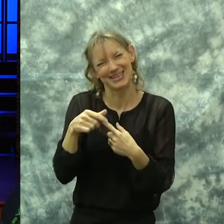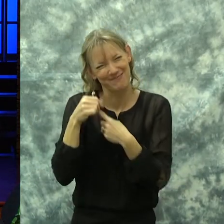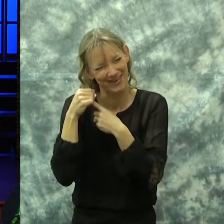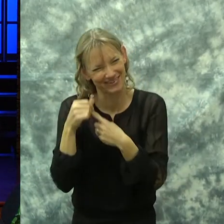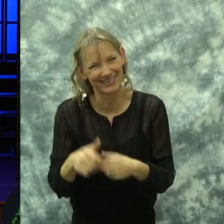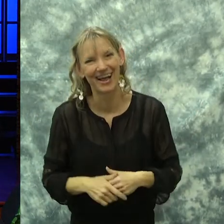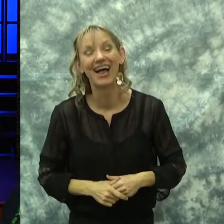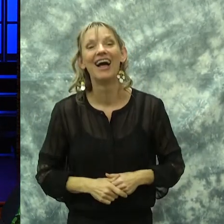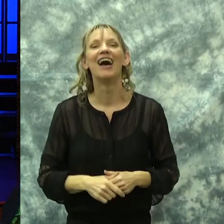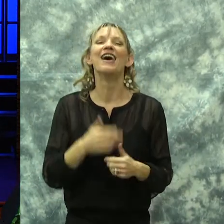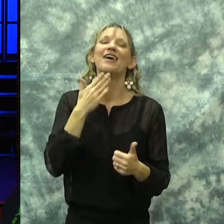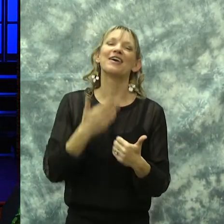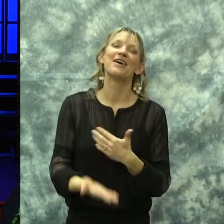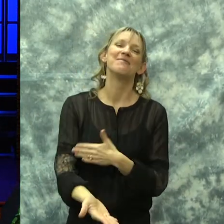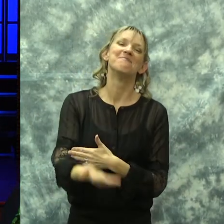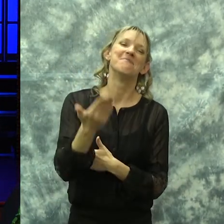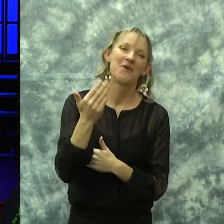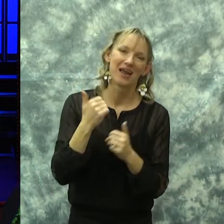Good morning, everybody.